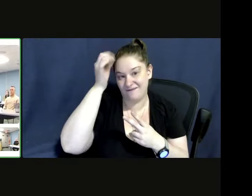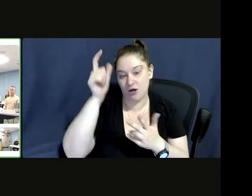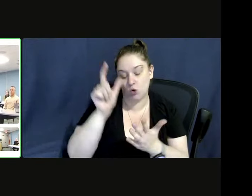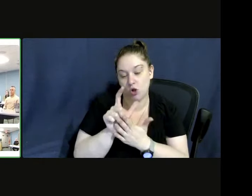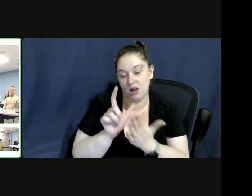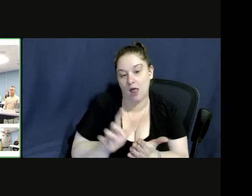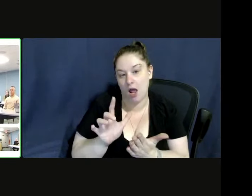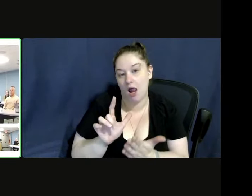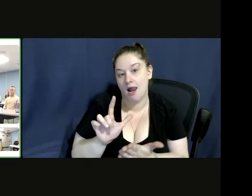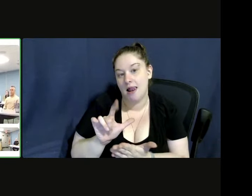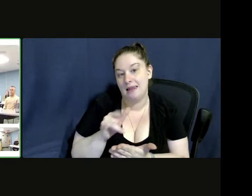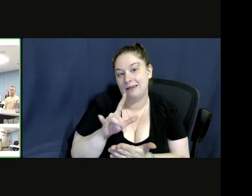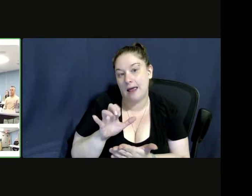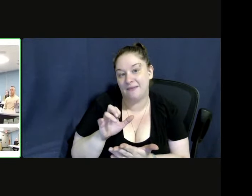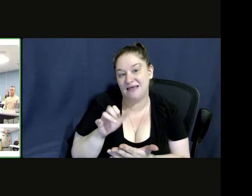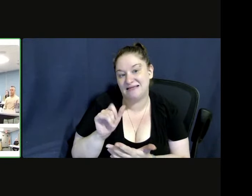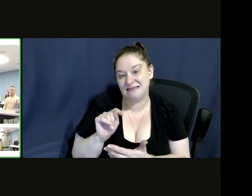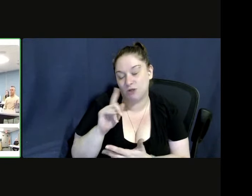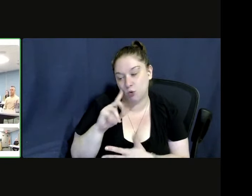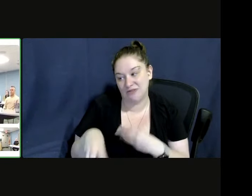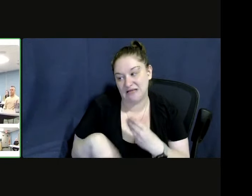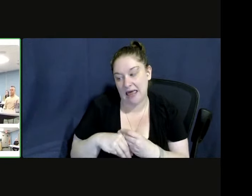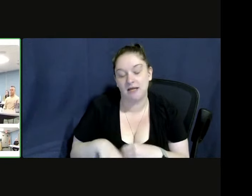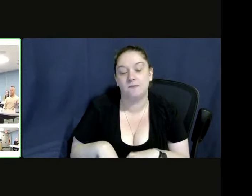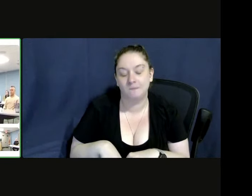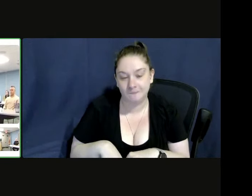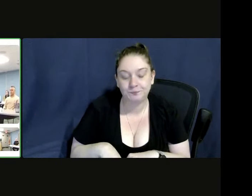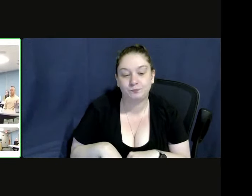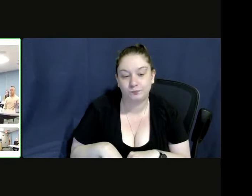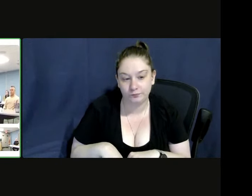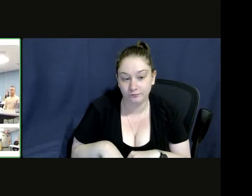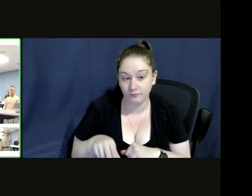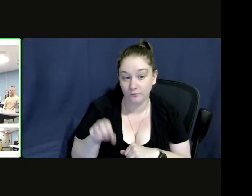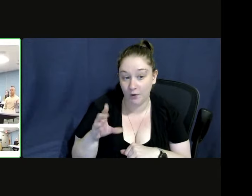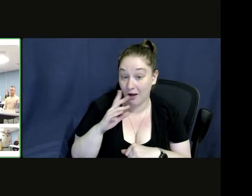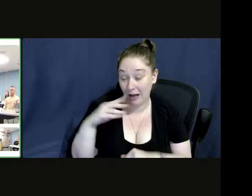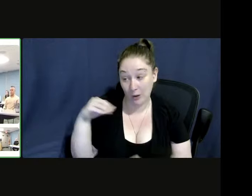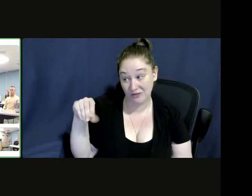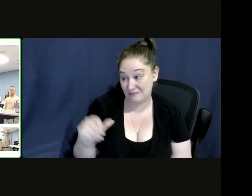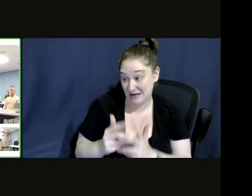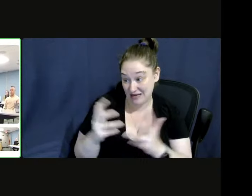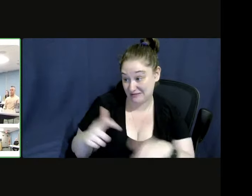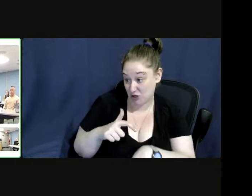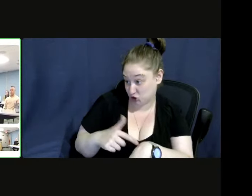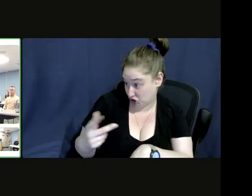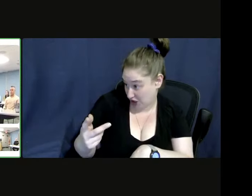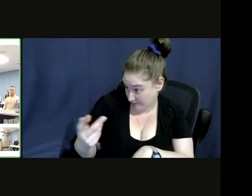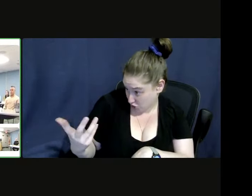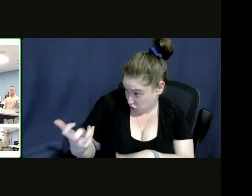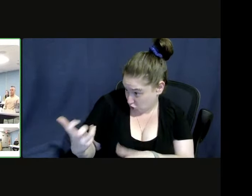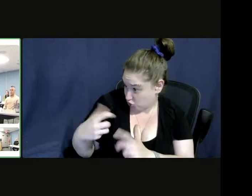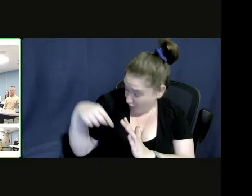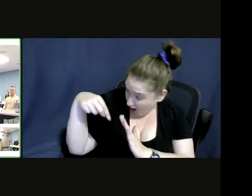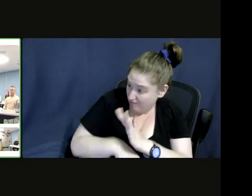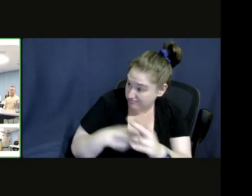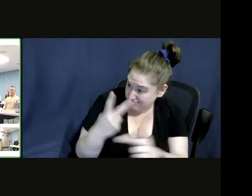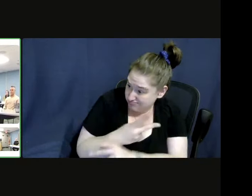was added. So I'll spend as much time as you'd like in the weeds with every single one